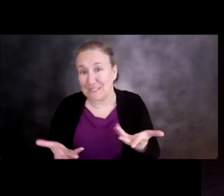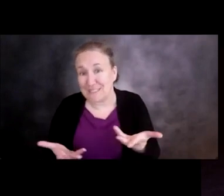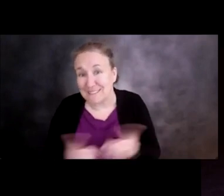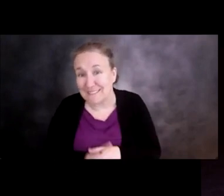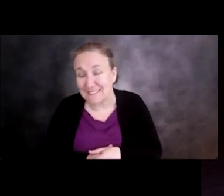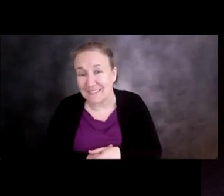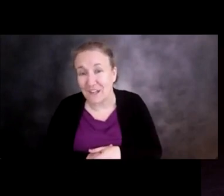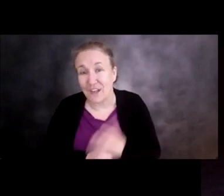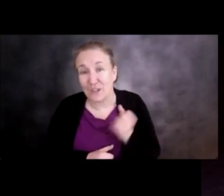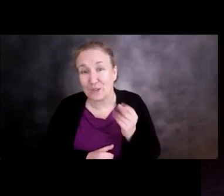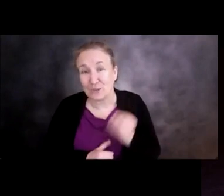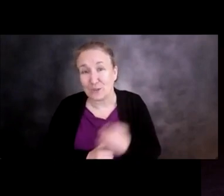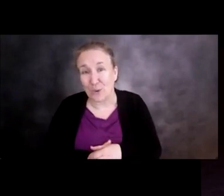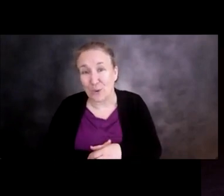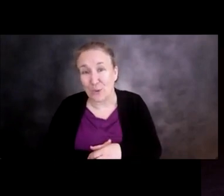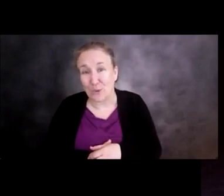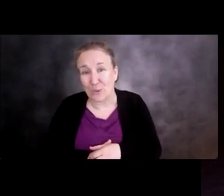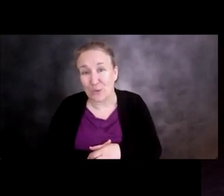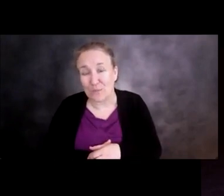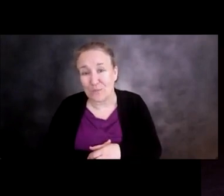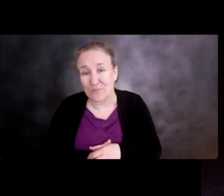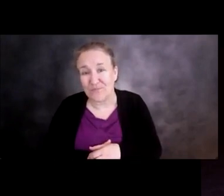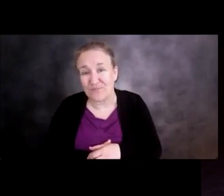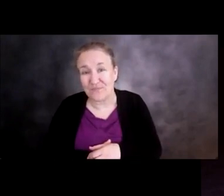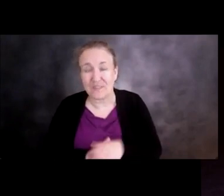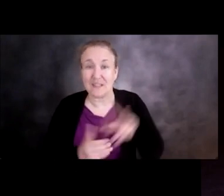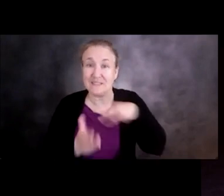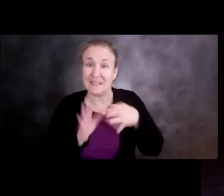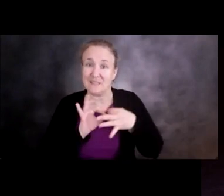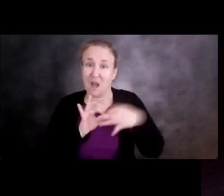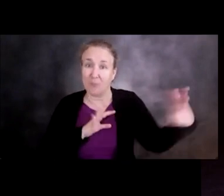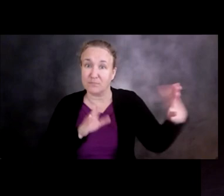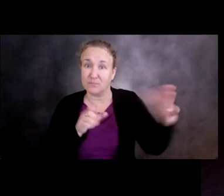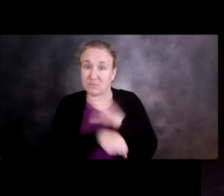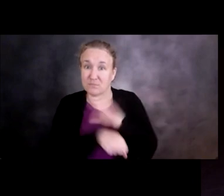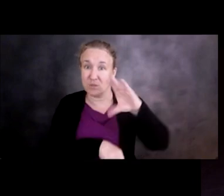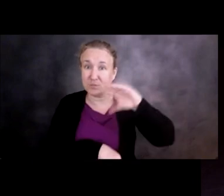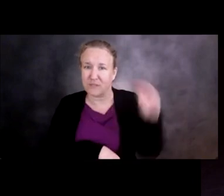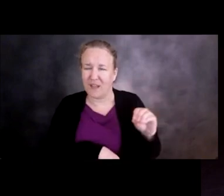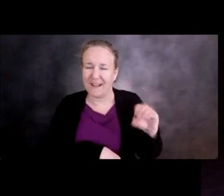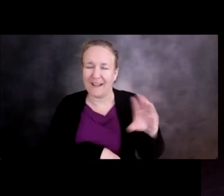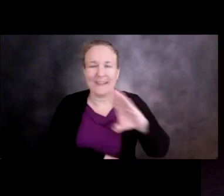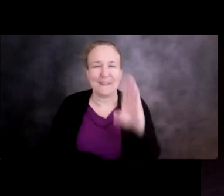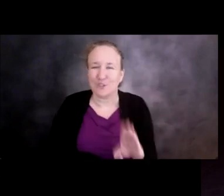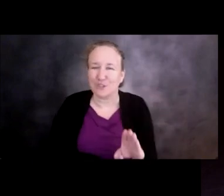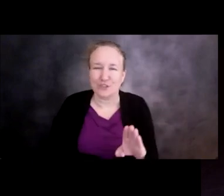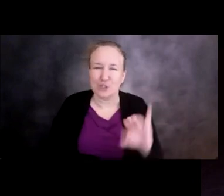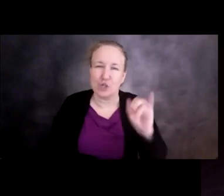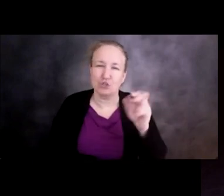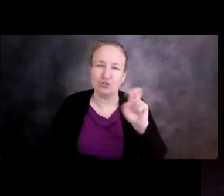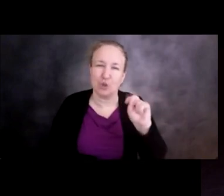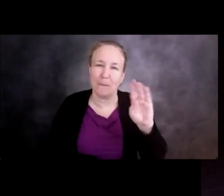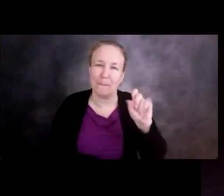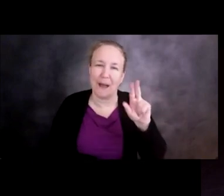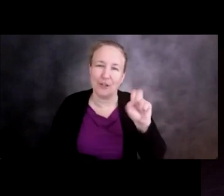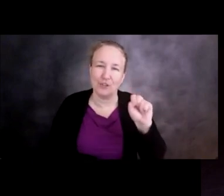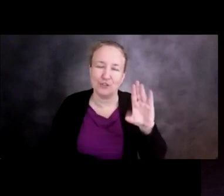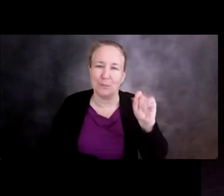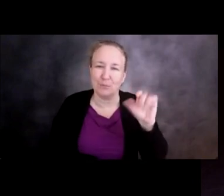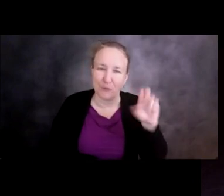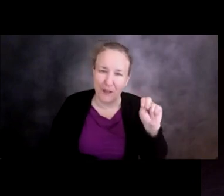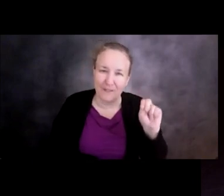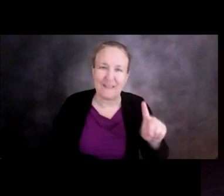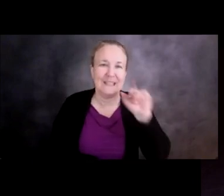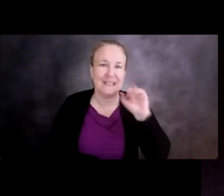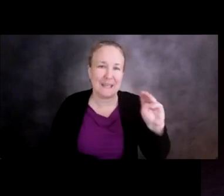so I don't think it ever leaves us, you know. And I even watched Joe Myers Brown and Kim Bears Bailey, who's now the